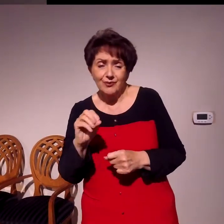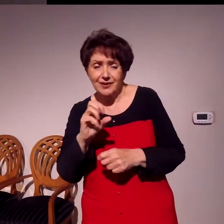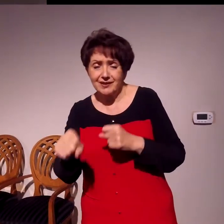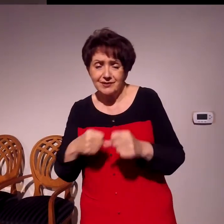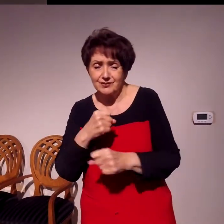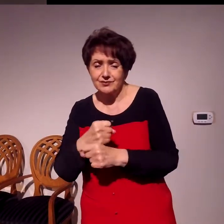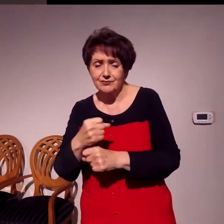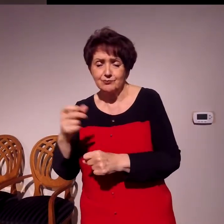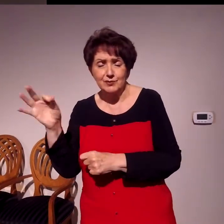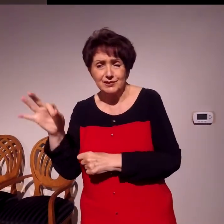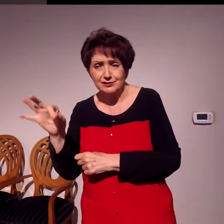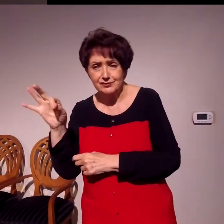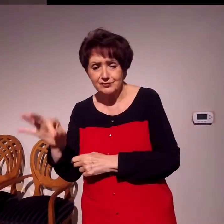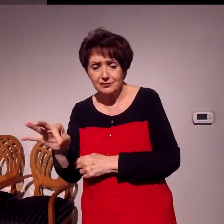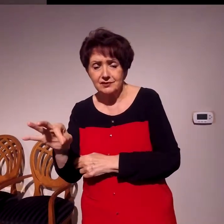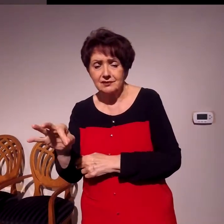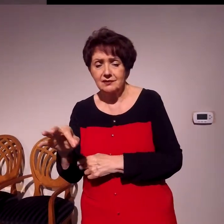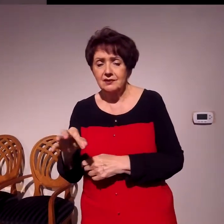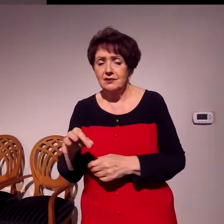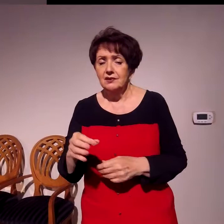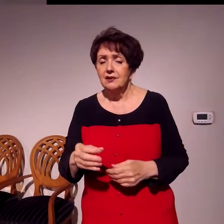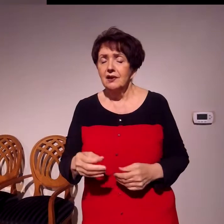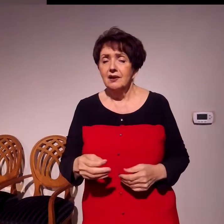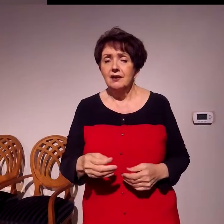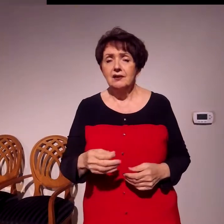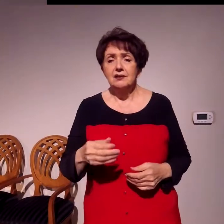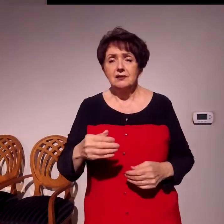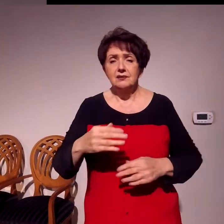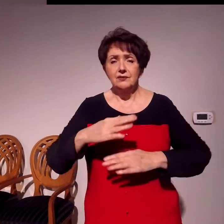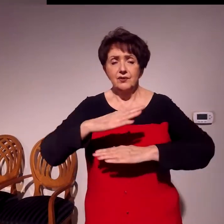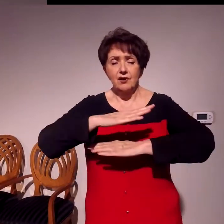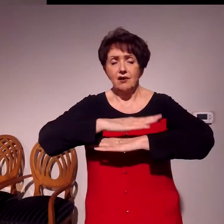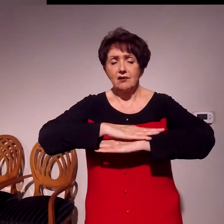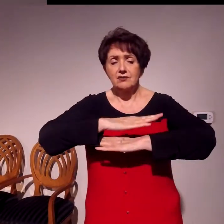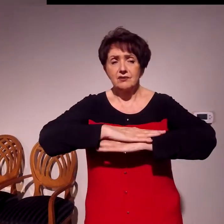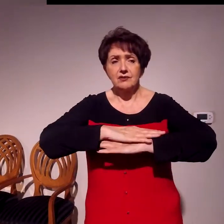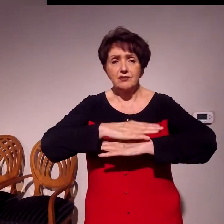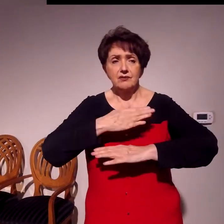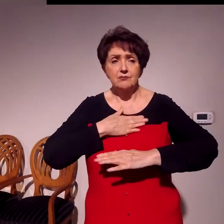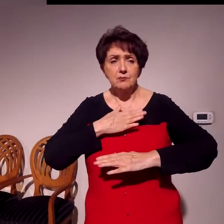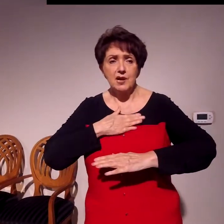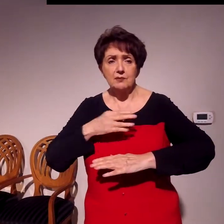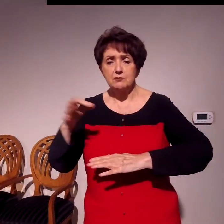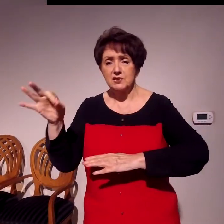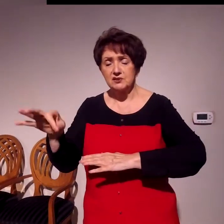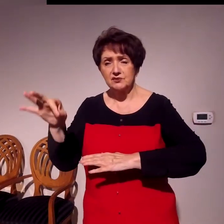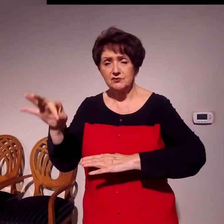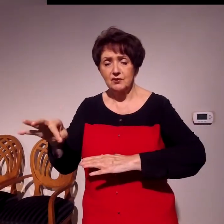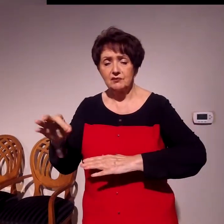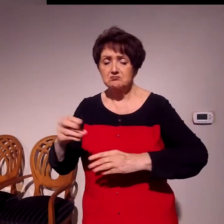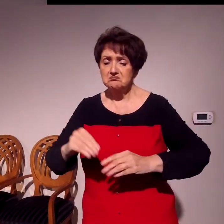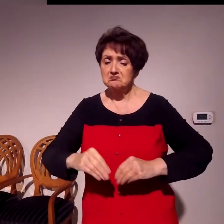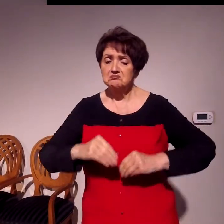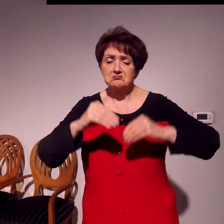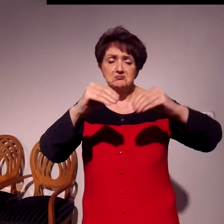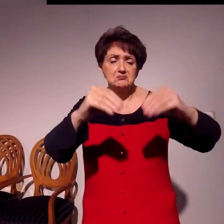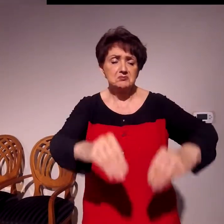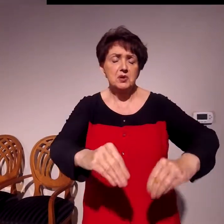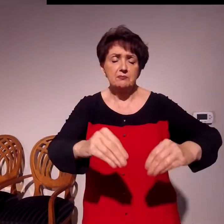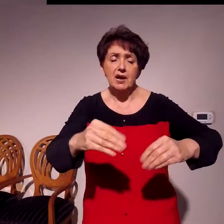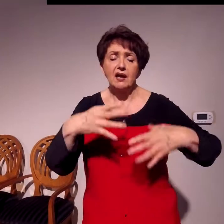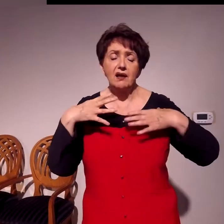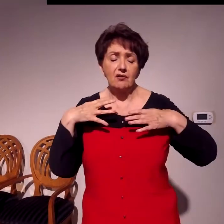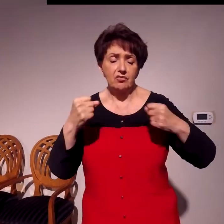than once when I've laid my physical well-being on the altar of my ministry. Why? Because my ministry is important to me.